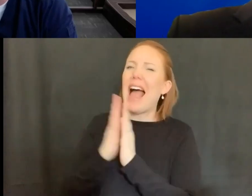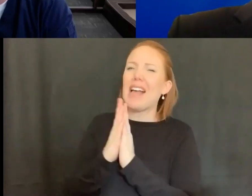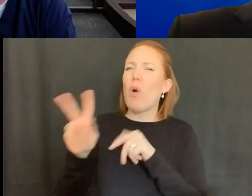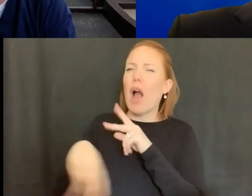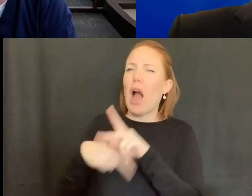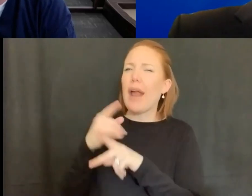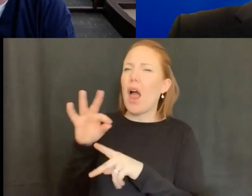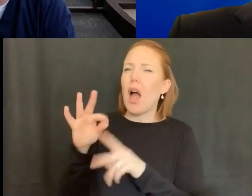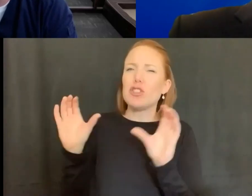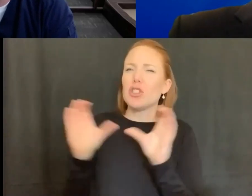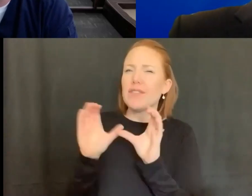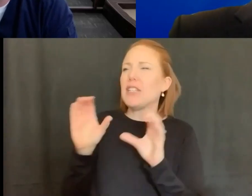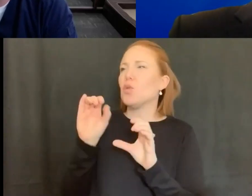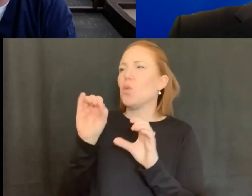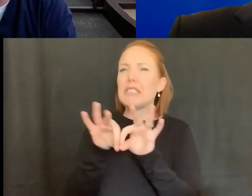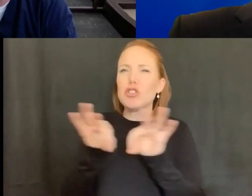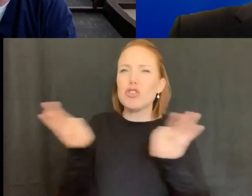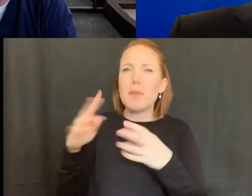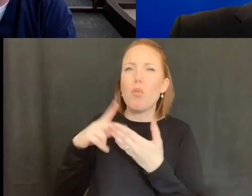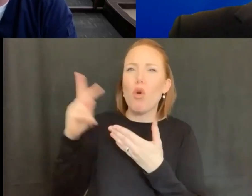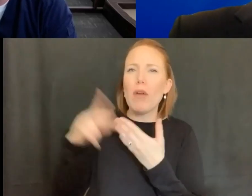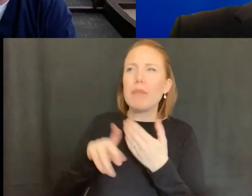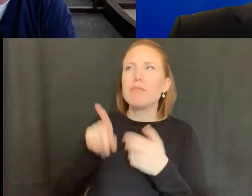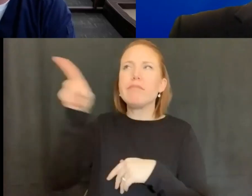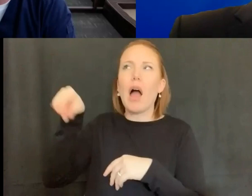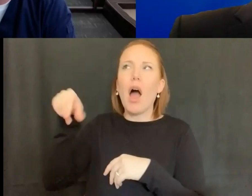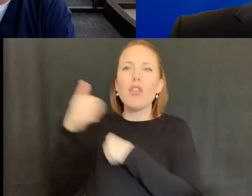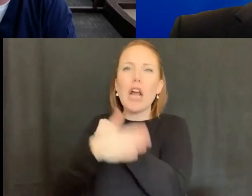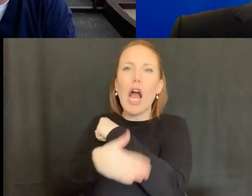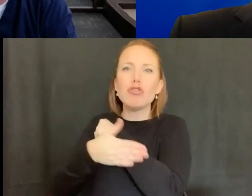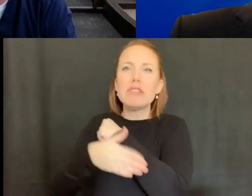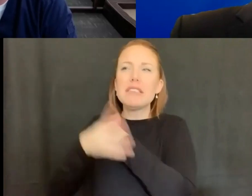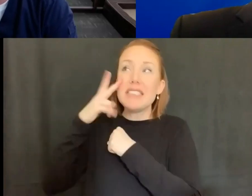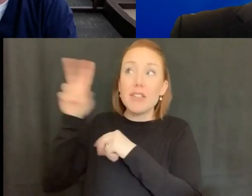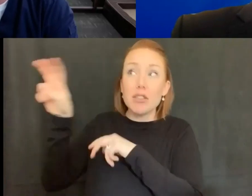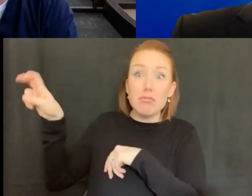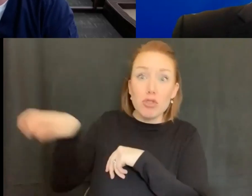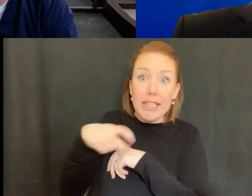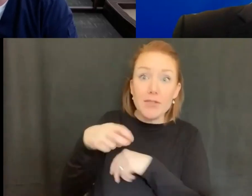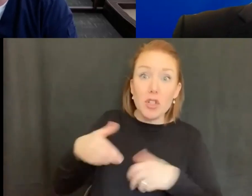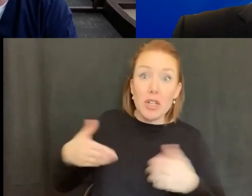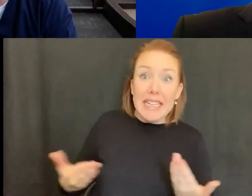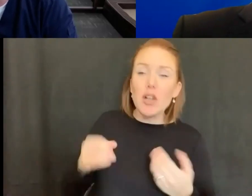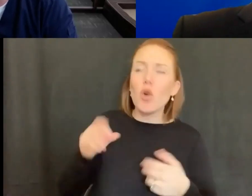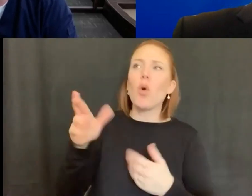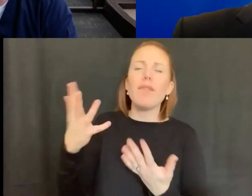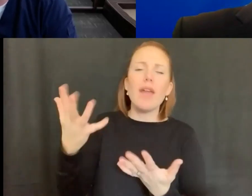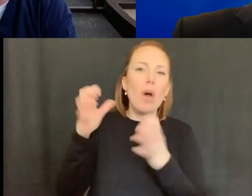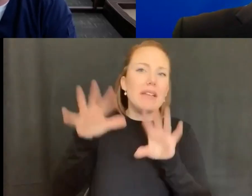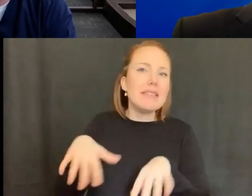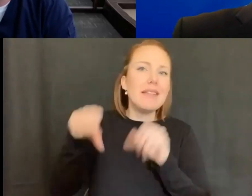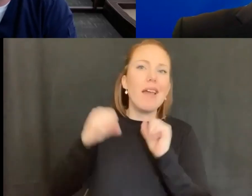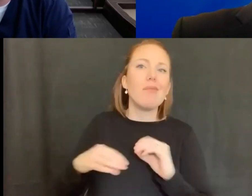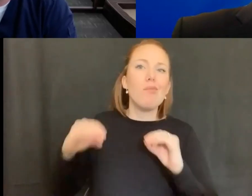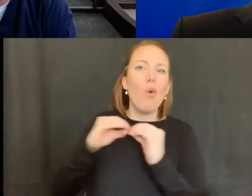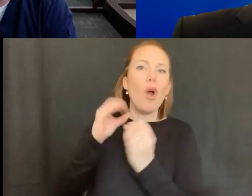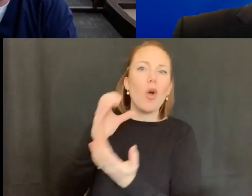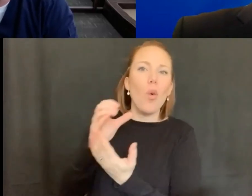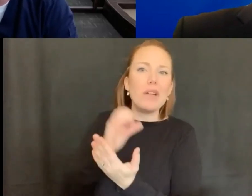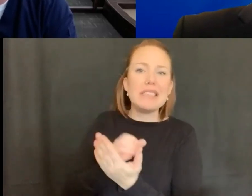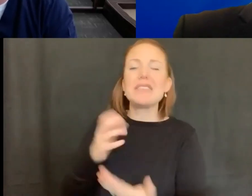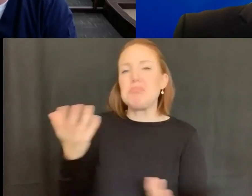and degree programs you've been in other countries, and see if that applies here, if they want to see additional courses or what have you. And that's really true